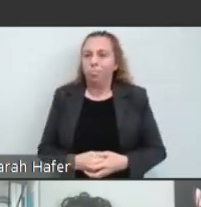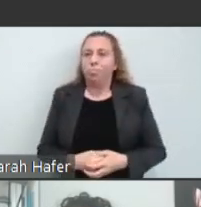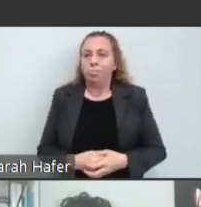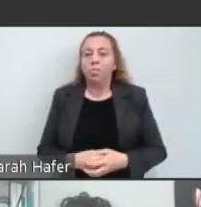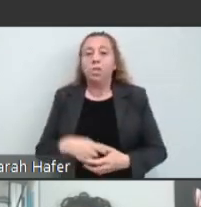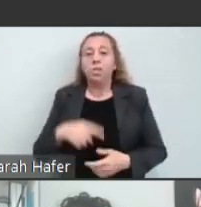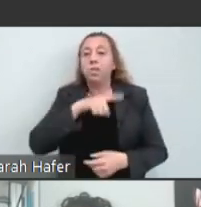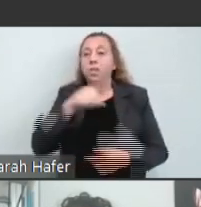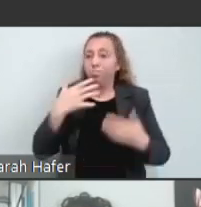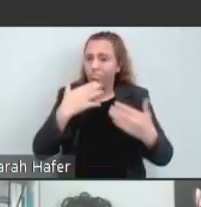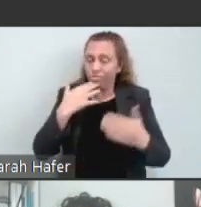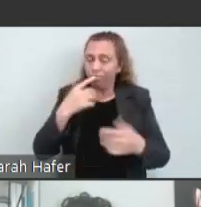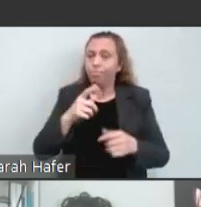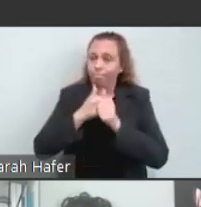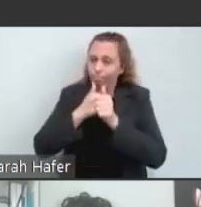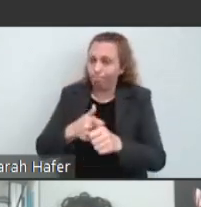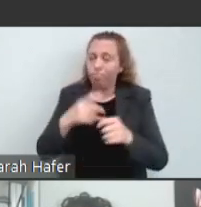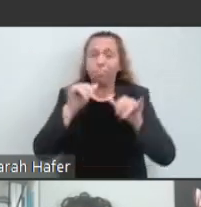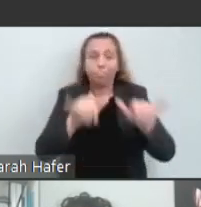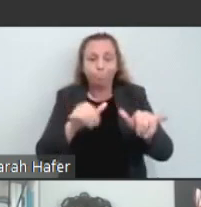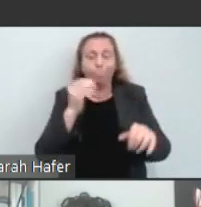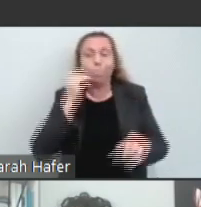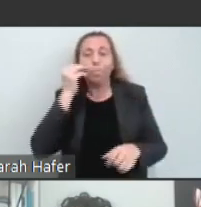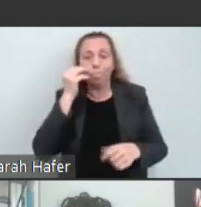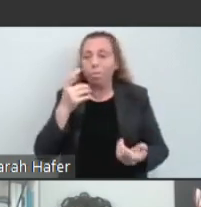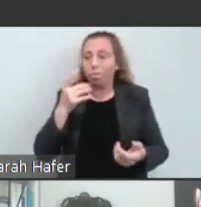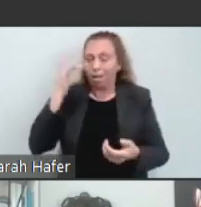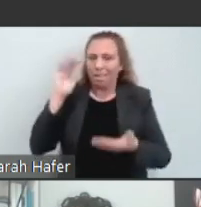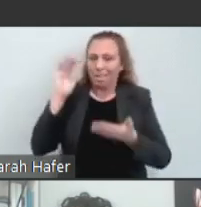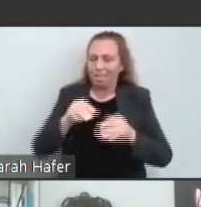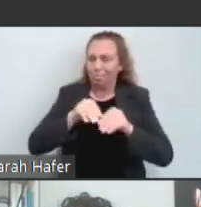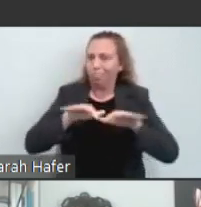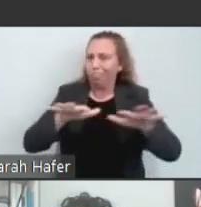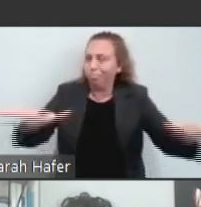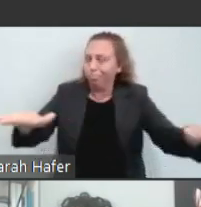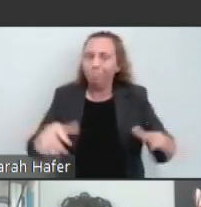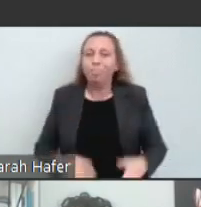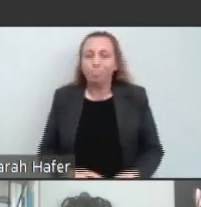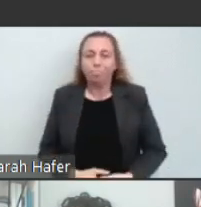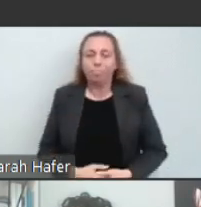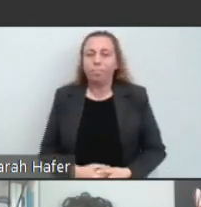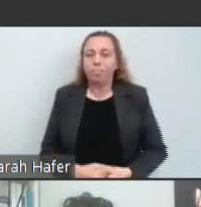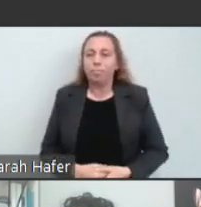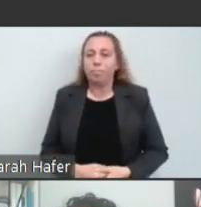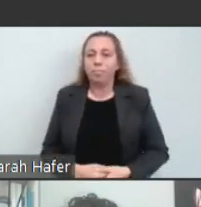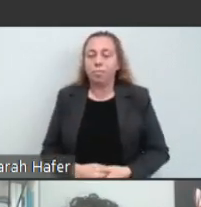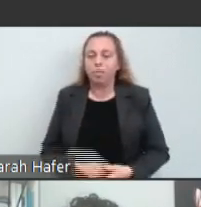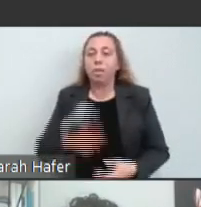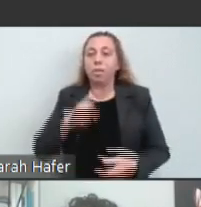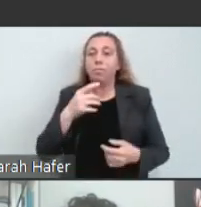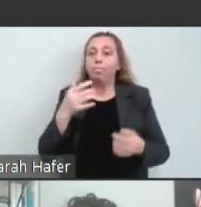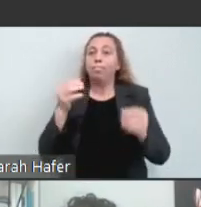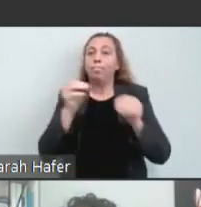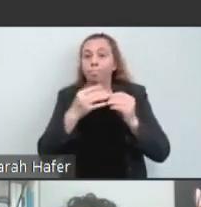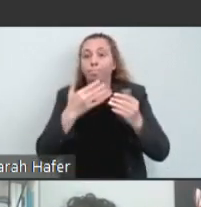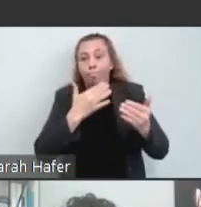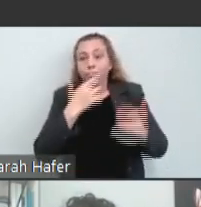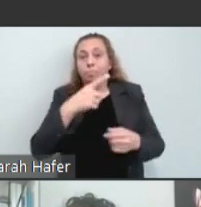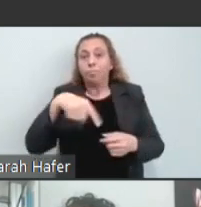could keep the virus from spreading. And I am especially grateful to those who filled essential roles in public